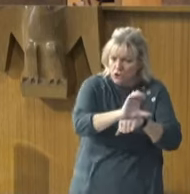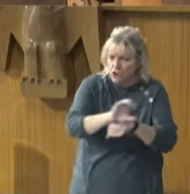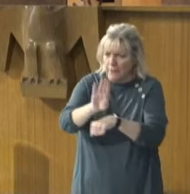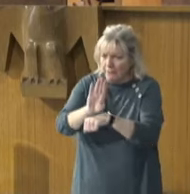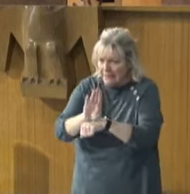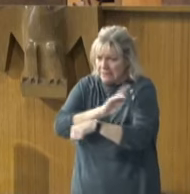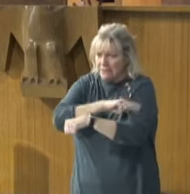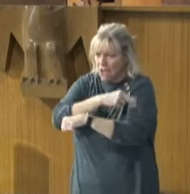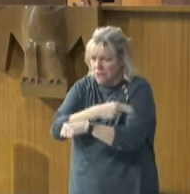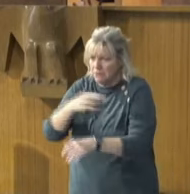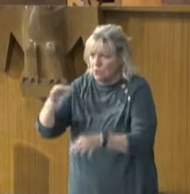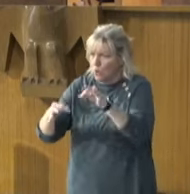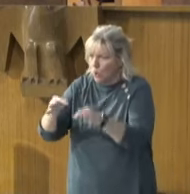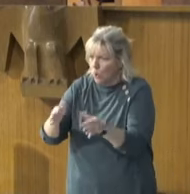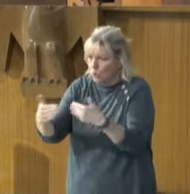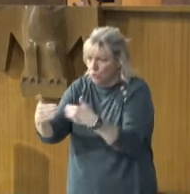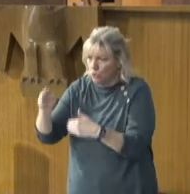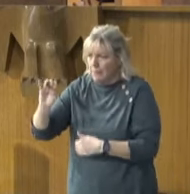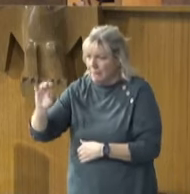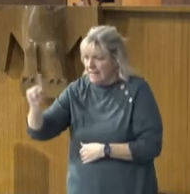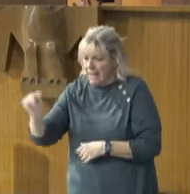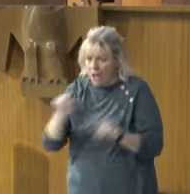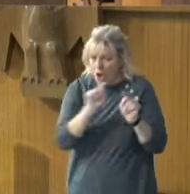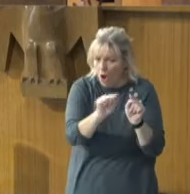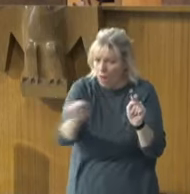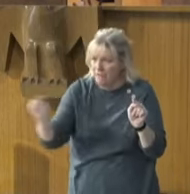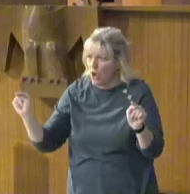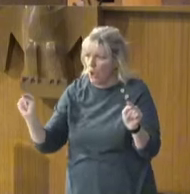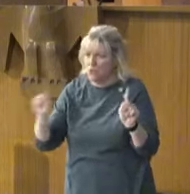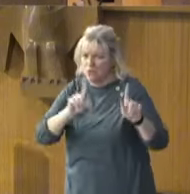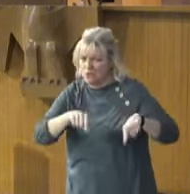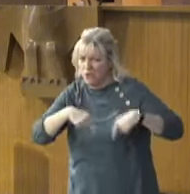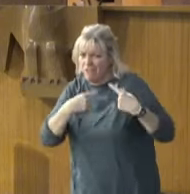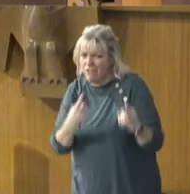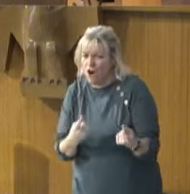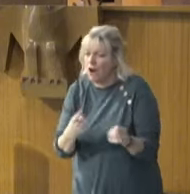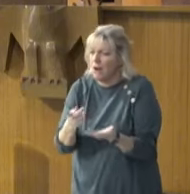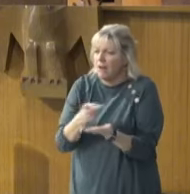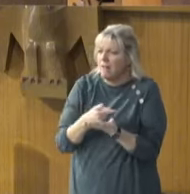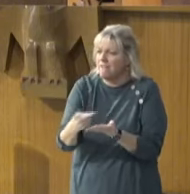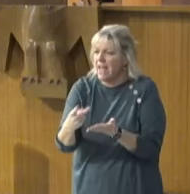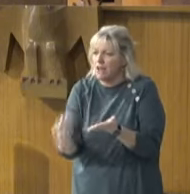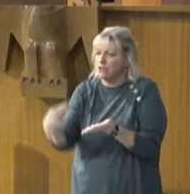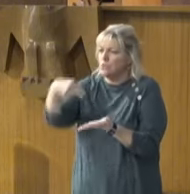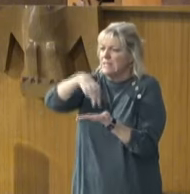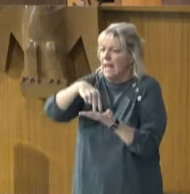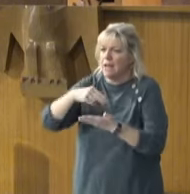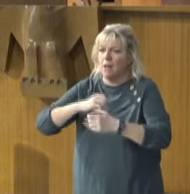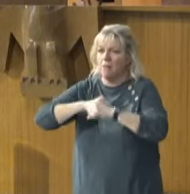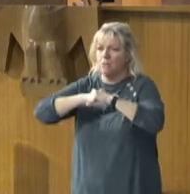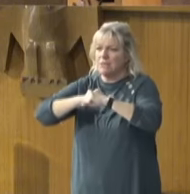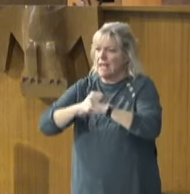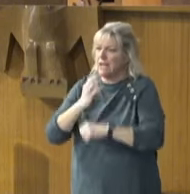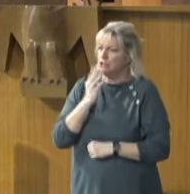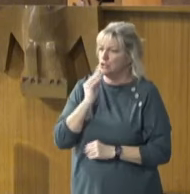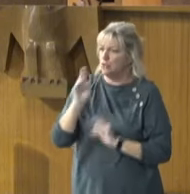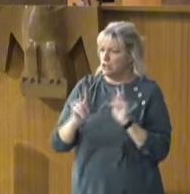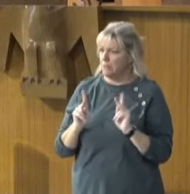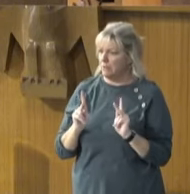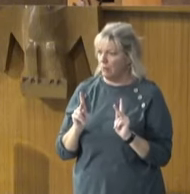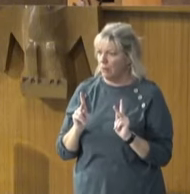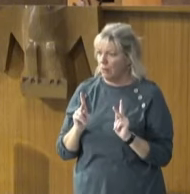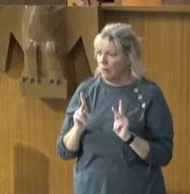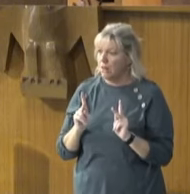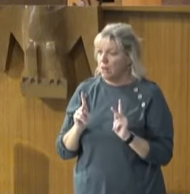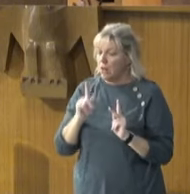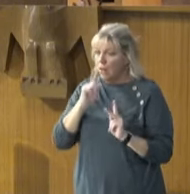hospitals, courtrooms, media groups, failed to stand up and prevent the Holocaust. The hope was that by